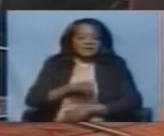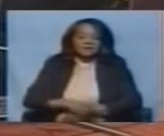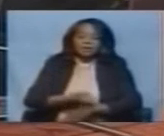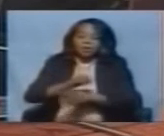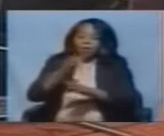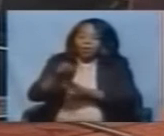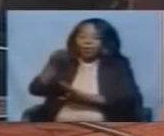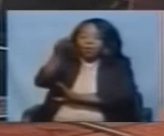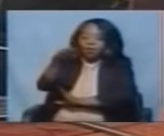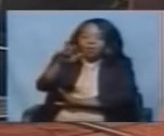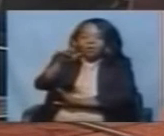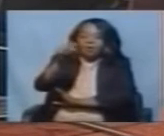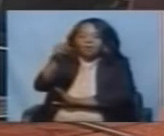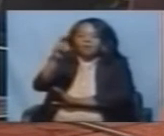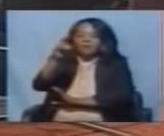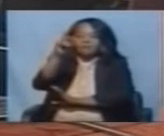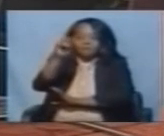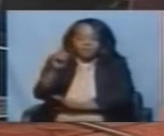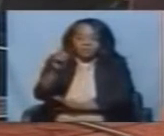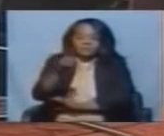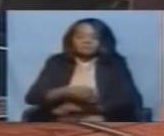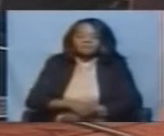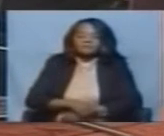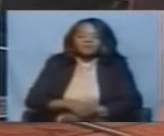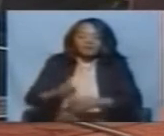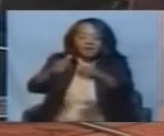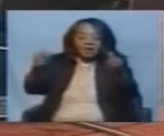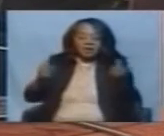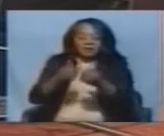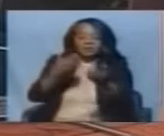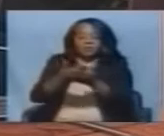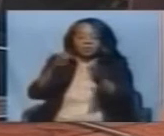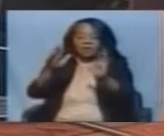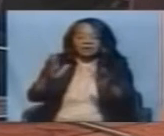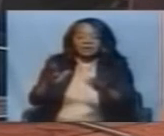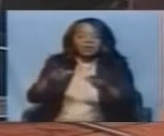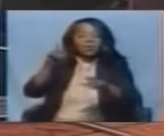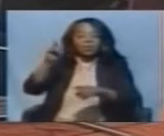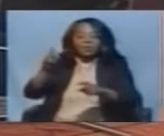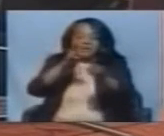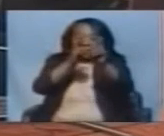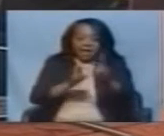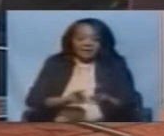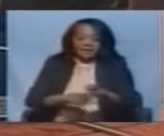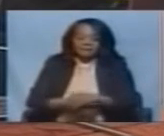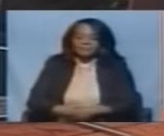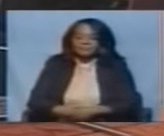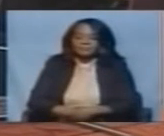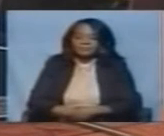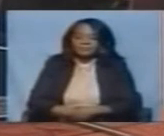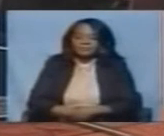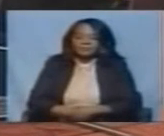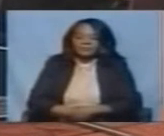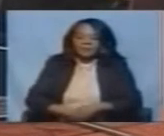servants. Okay. And genuine members of staff and buyers. But okay. Where is the solution? First, what the head of state